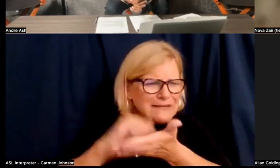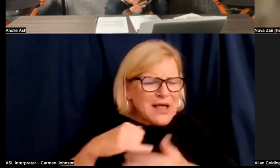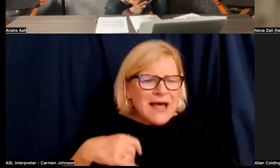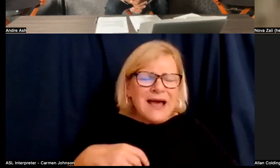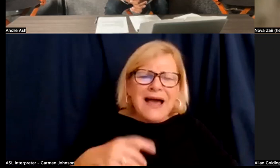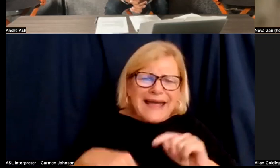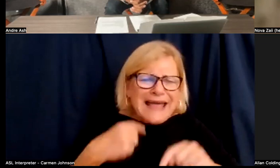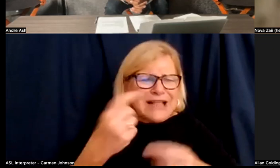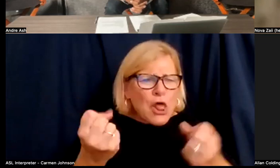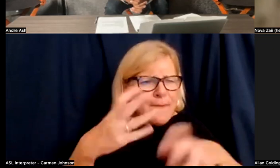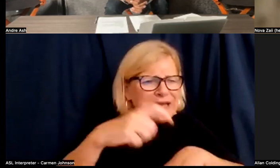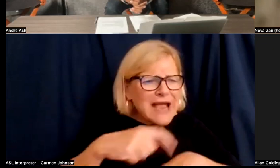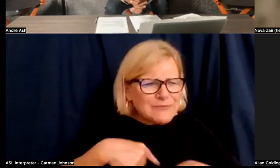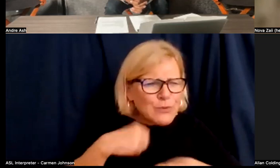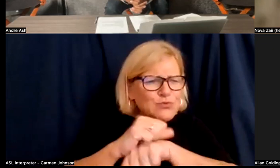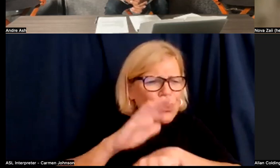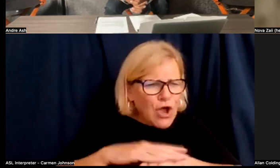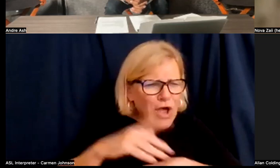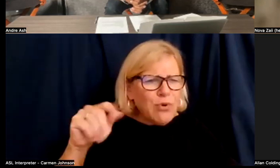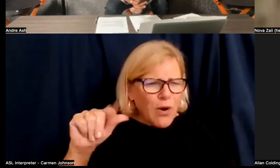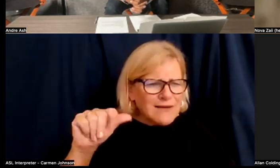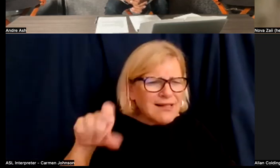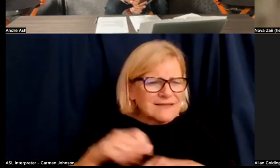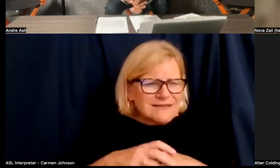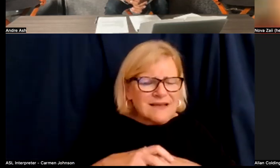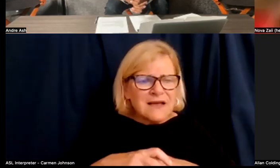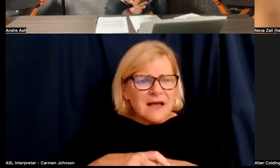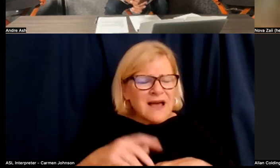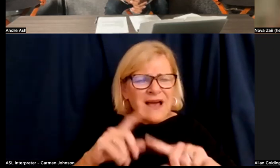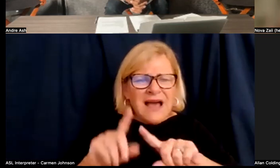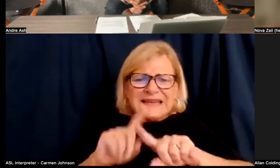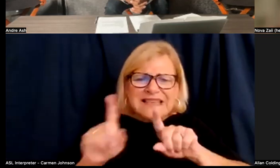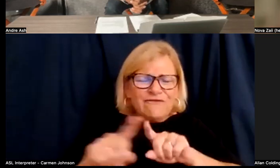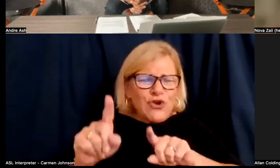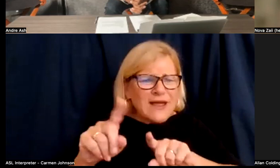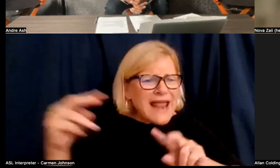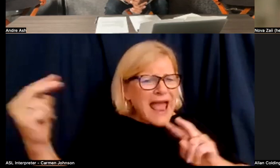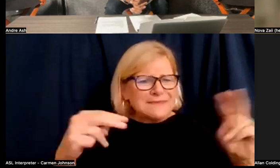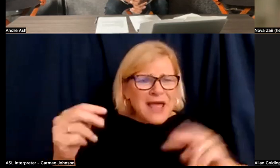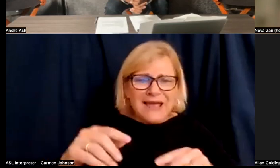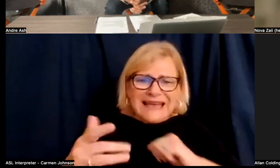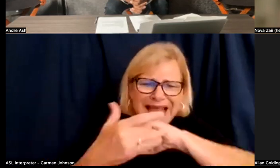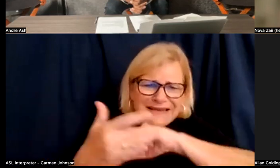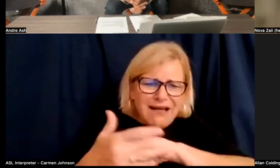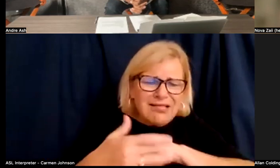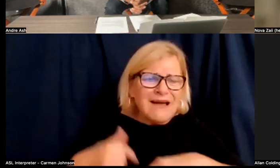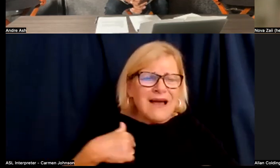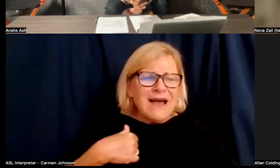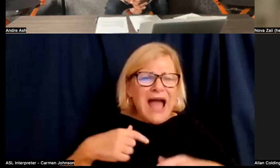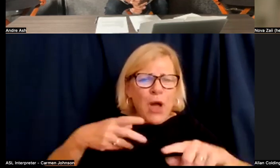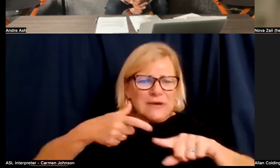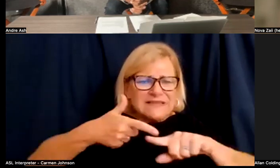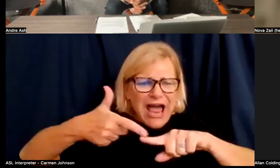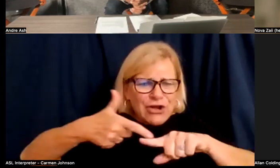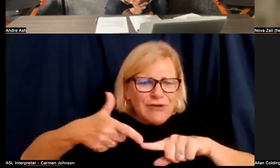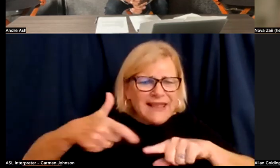tell you how many times I was working on the portals from all different aspects, whether it's a technical thing. You know, I was soldering in the video,